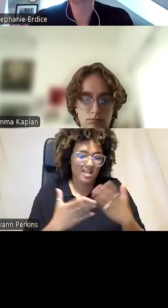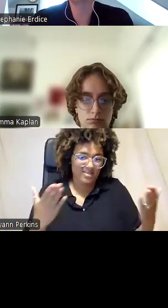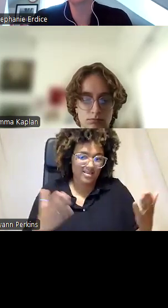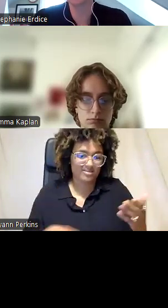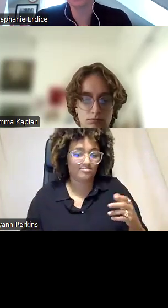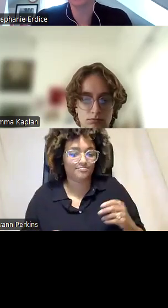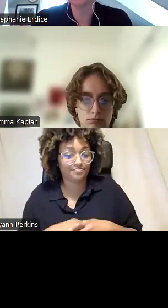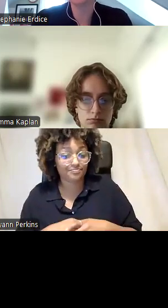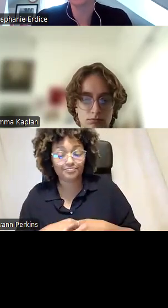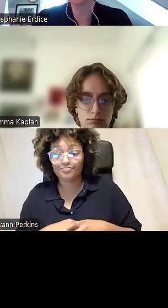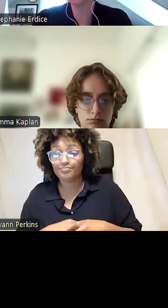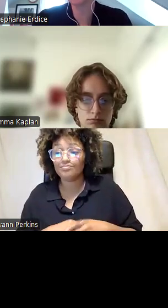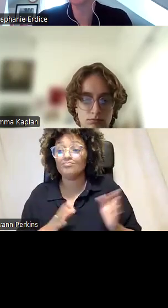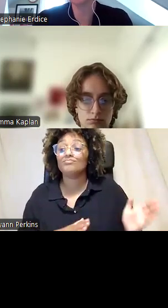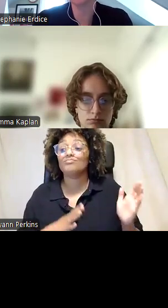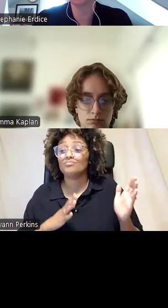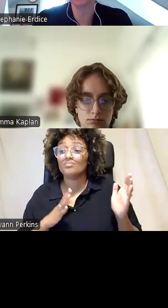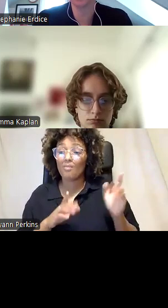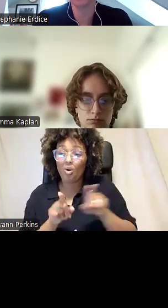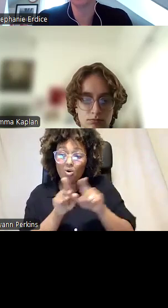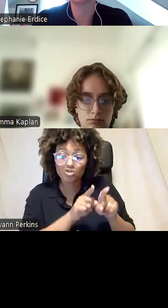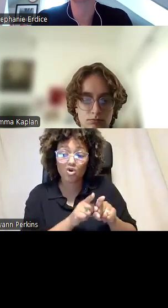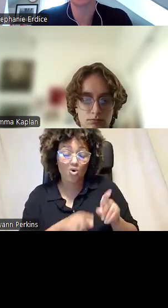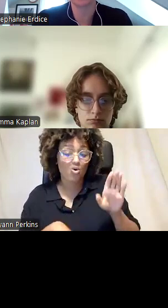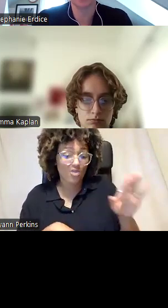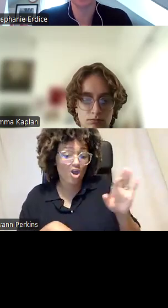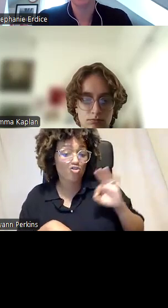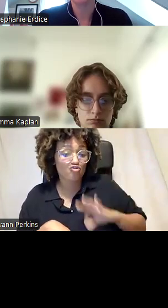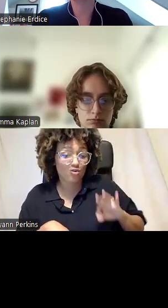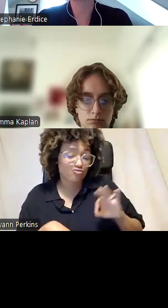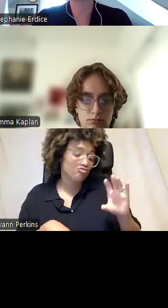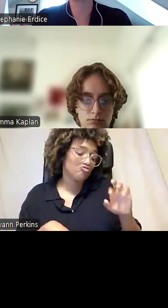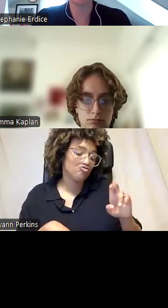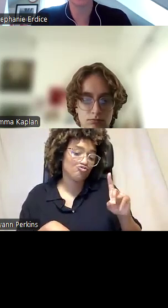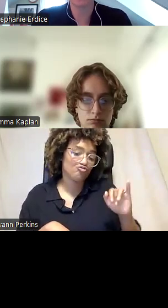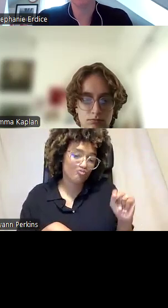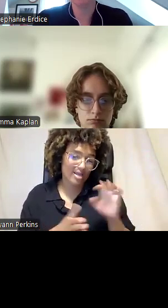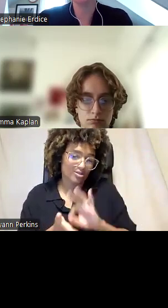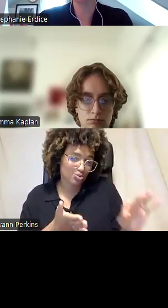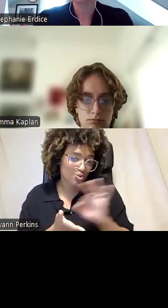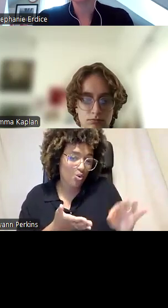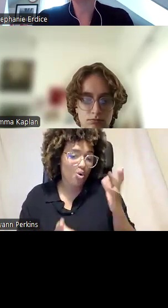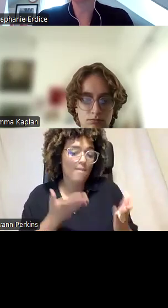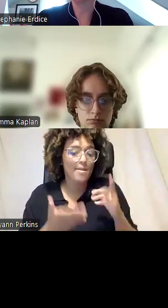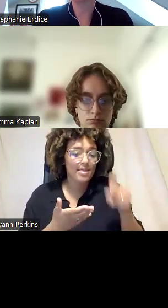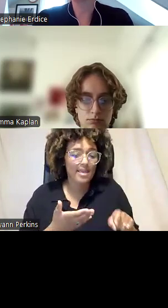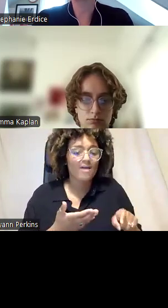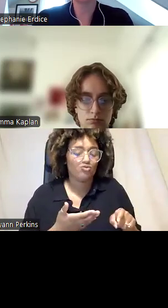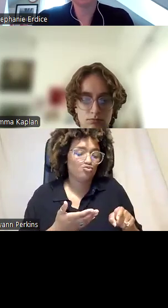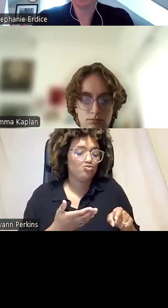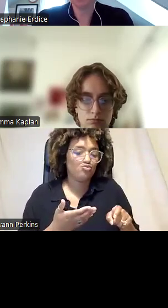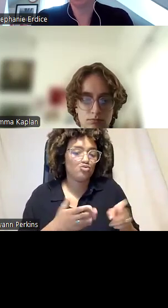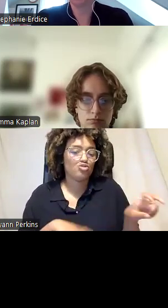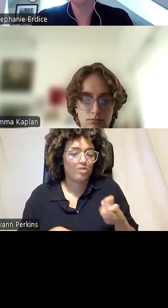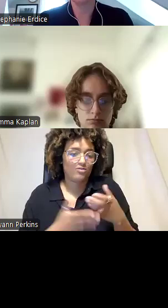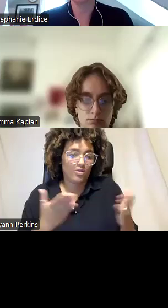happen is poor credit. Like, do they have to put some things on their credit card they weren't expecting? Was there property damage? Is there